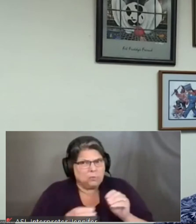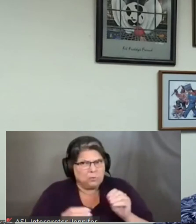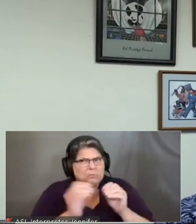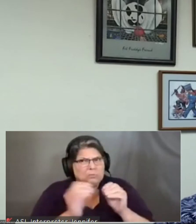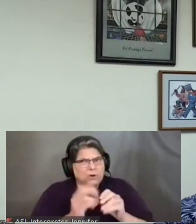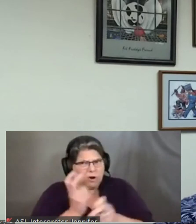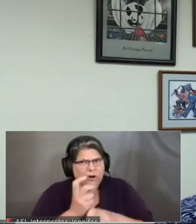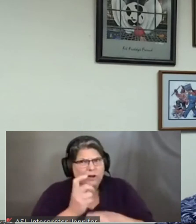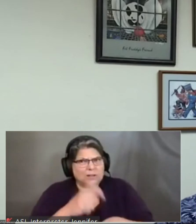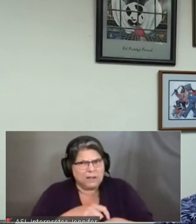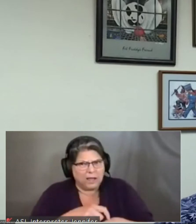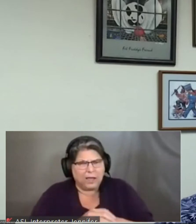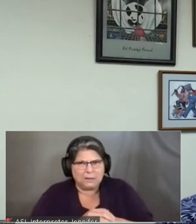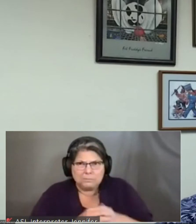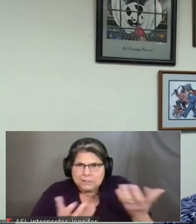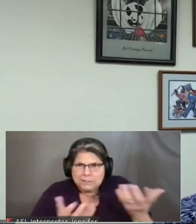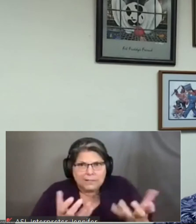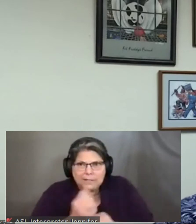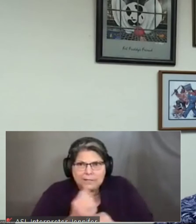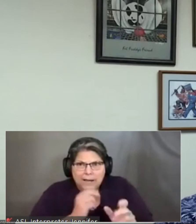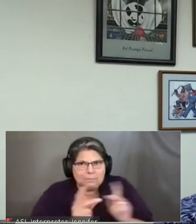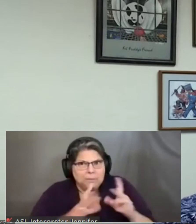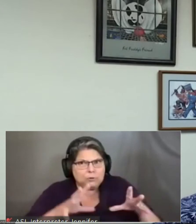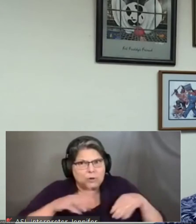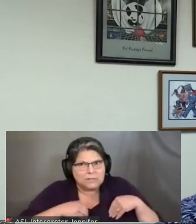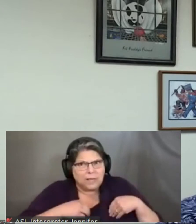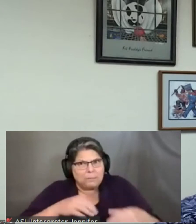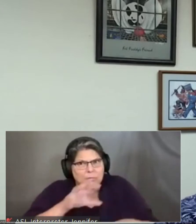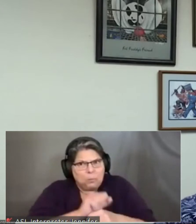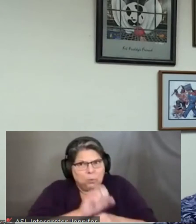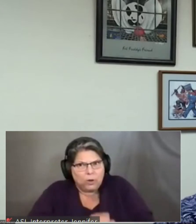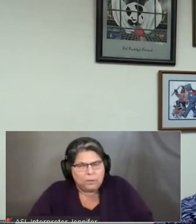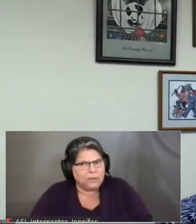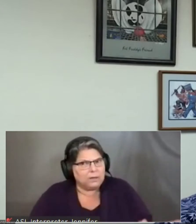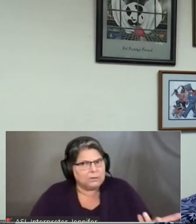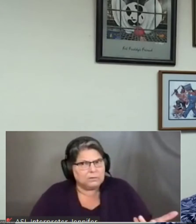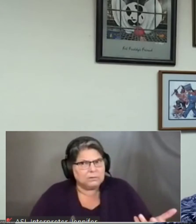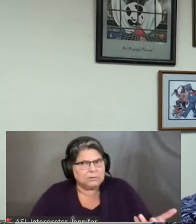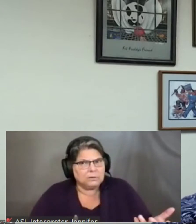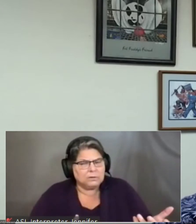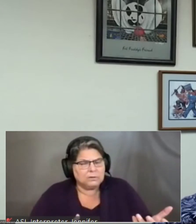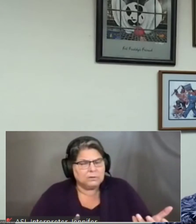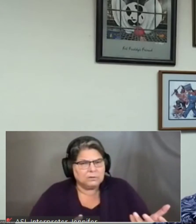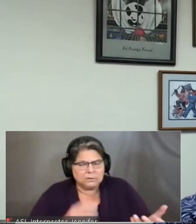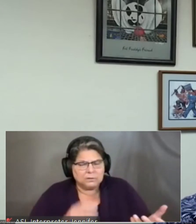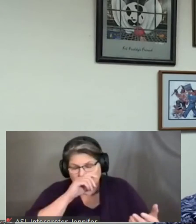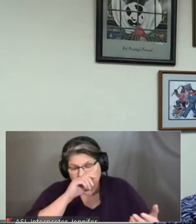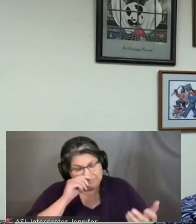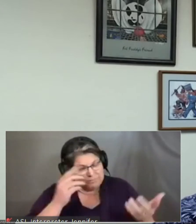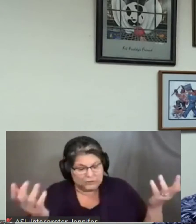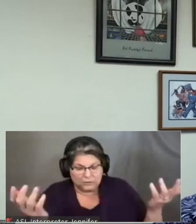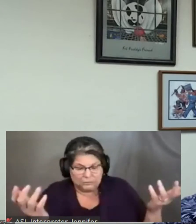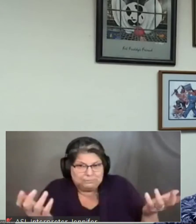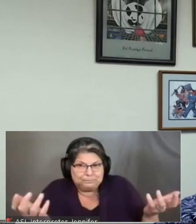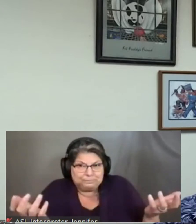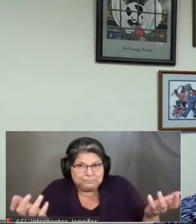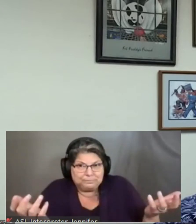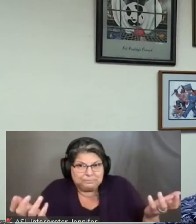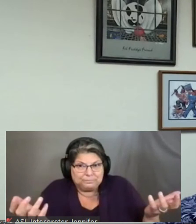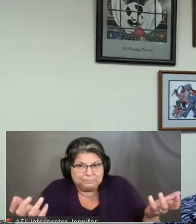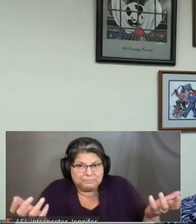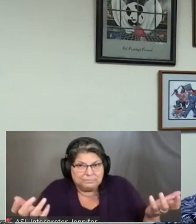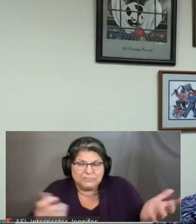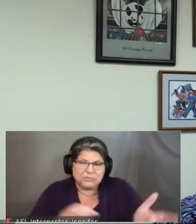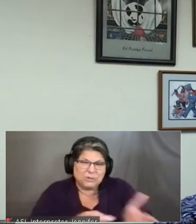difficulty filling appointment slots by call-ins and before the clinics. So, it's just taking